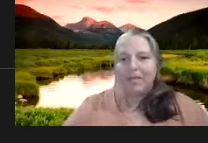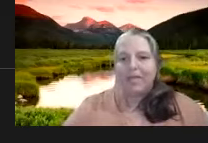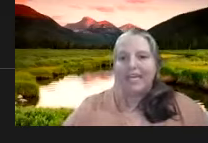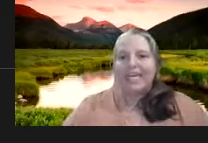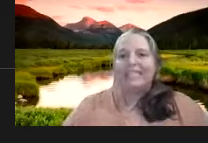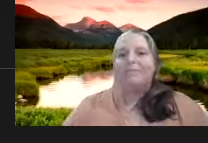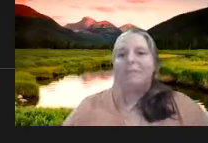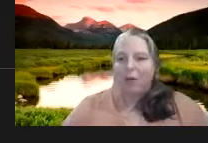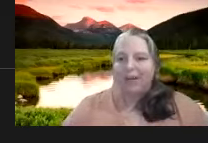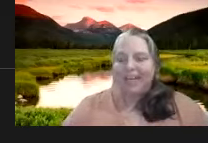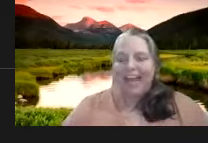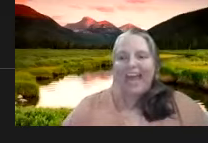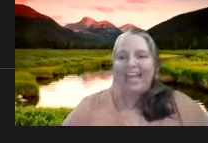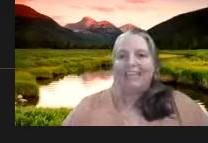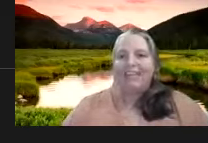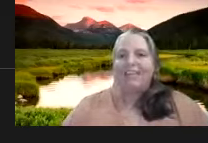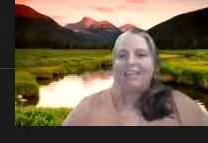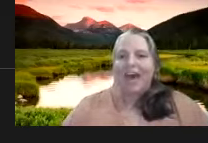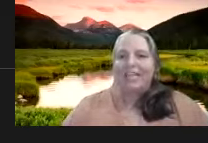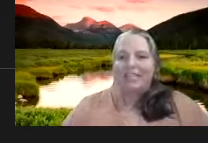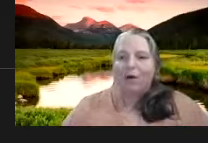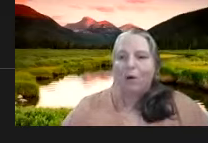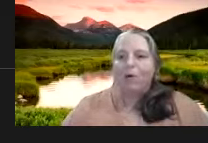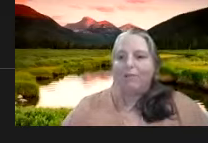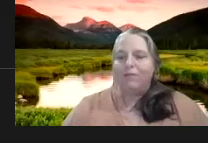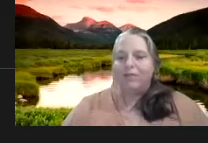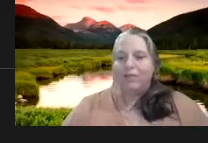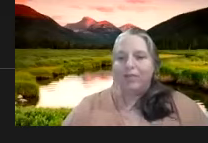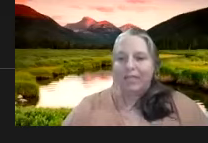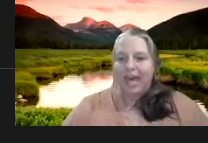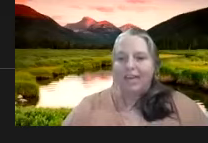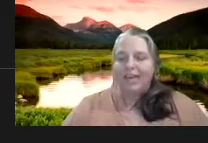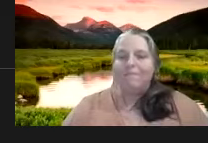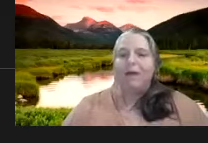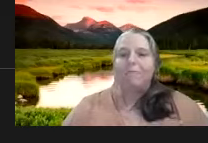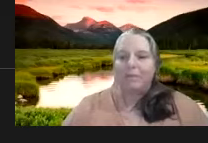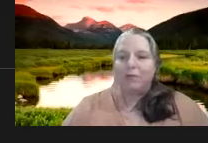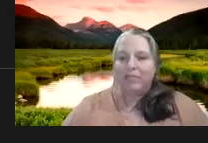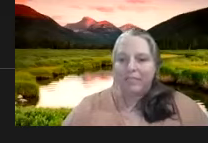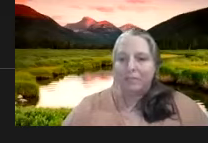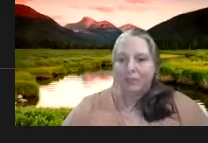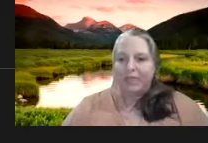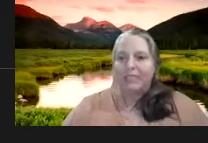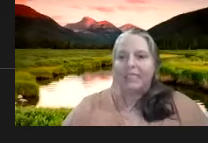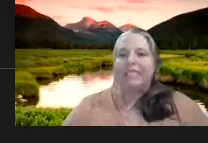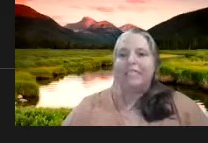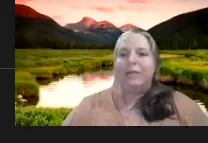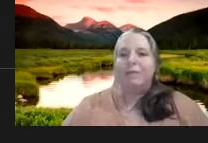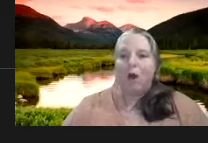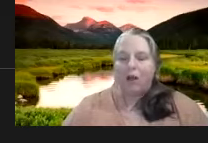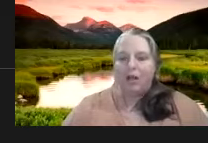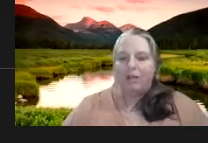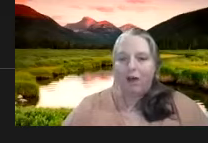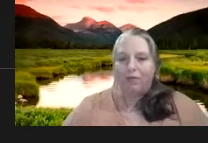services be is empowering. And I think that that is that whole conversation again, that people with disabilities need to